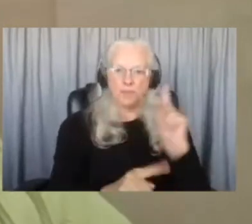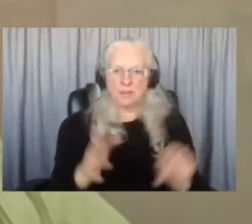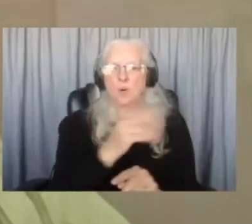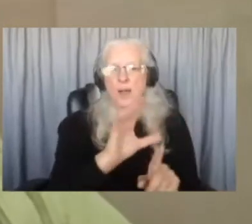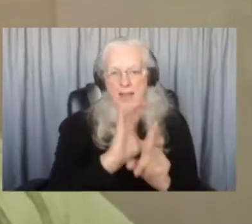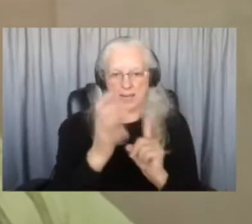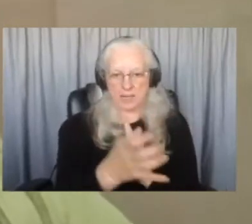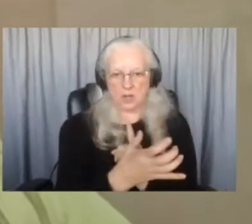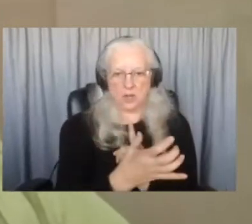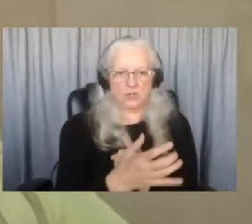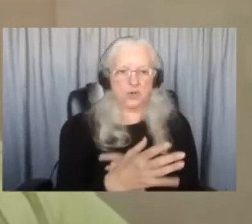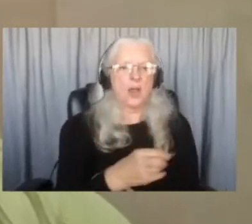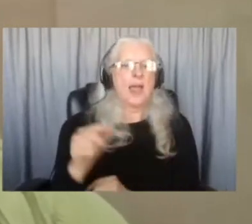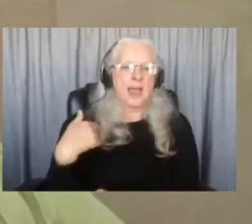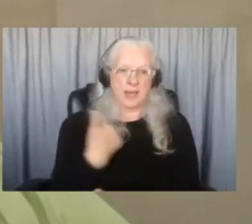living